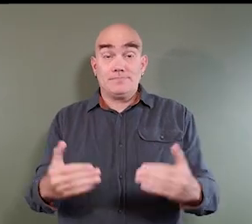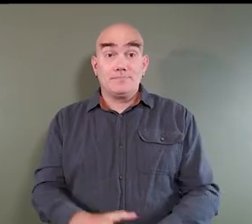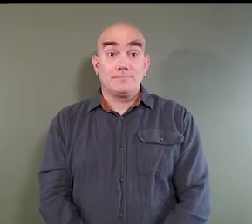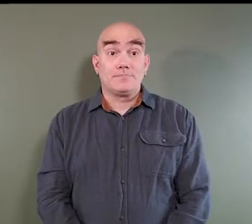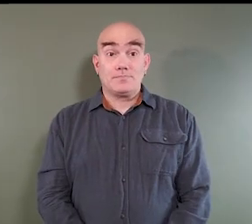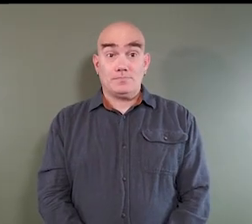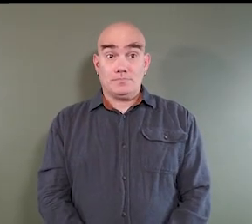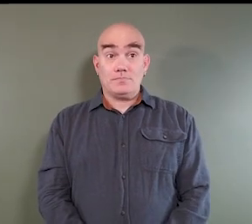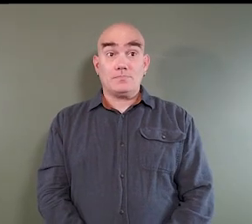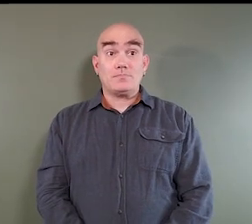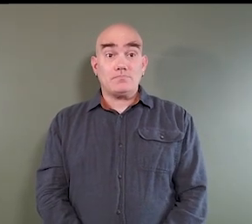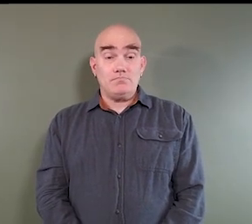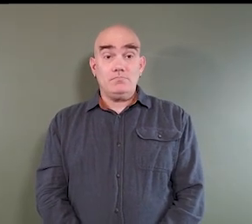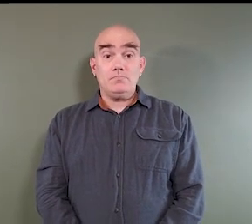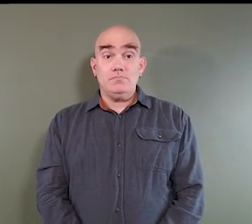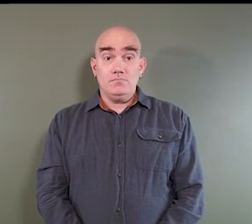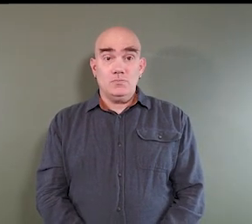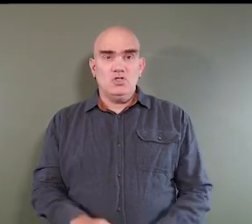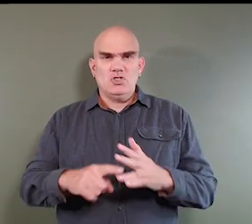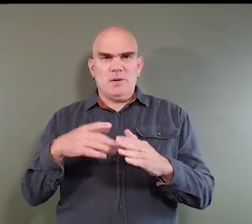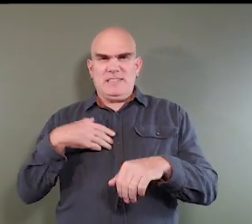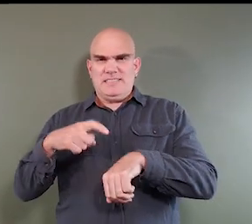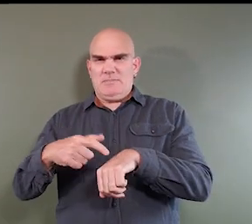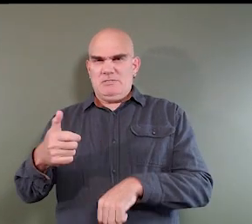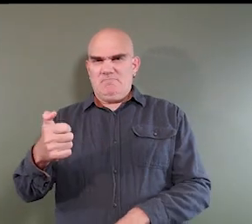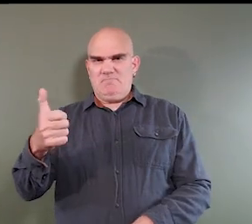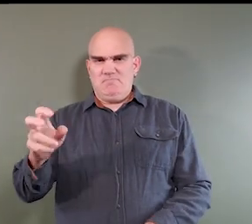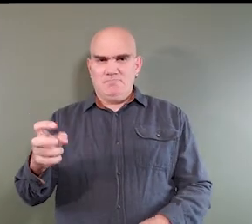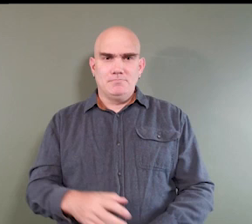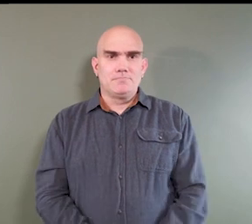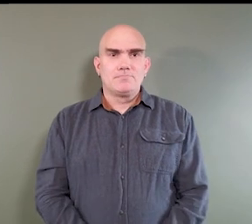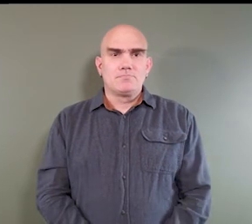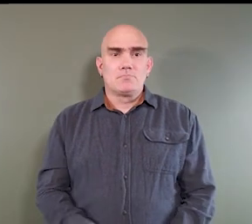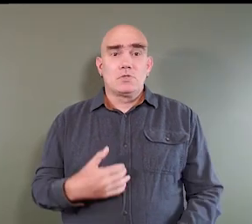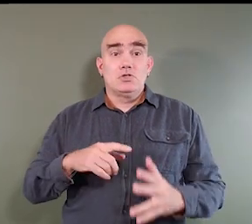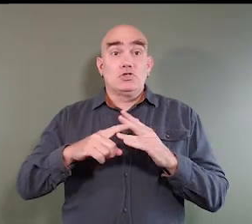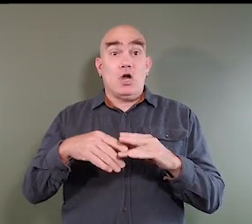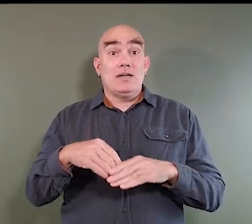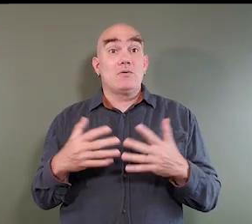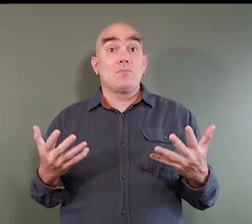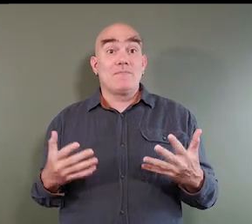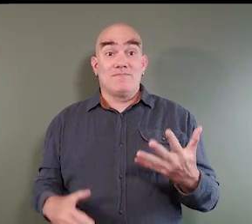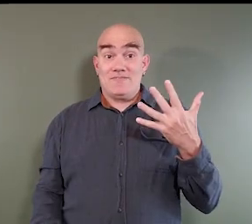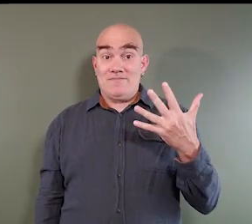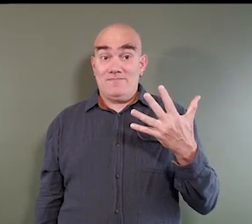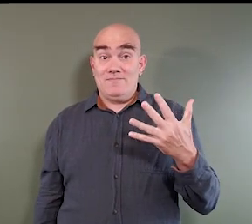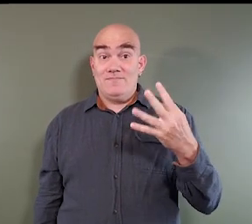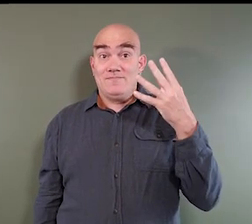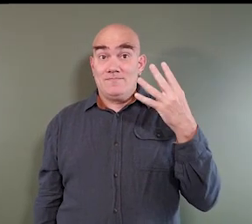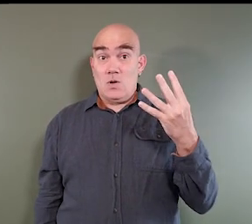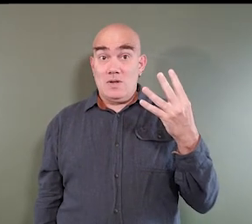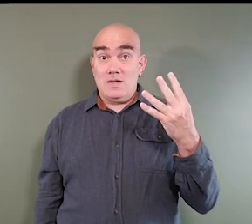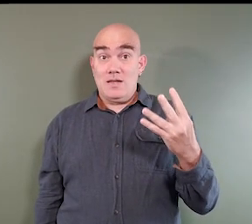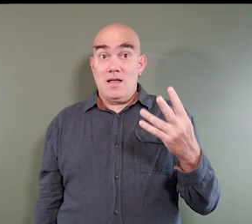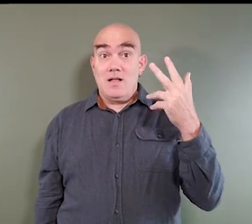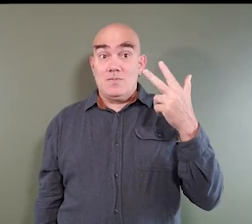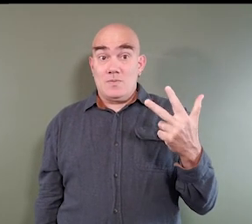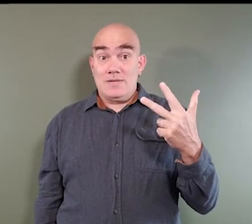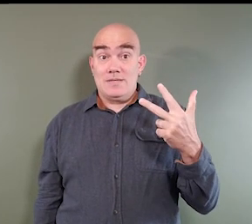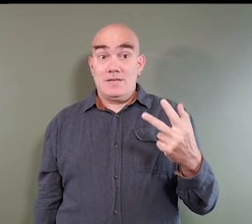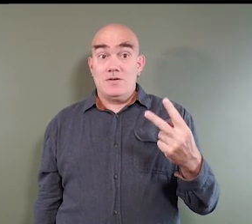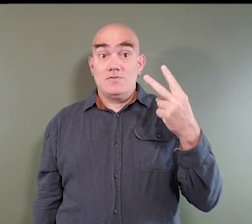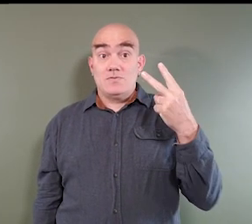going to get started. I'm just starting my timer. We're going to get started in 5, 4,